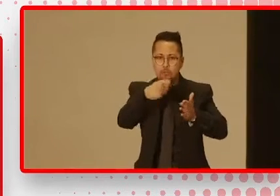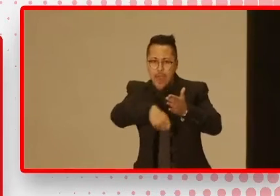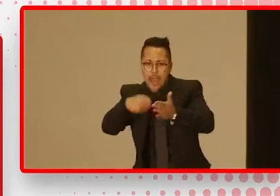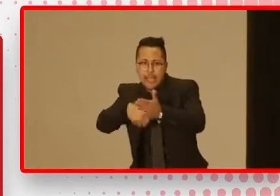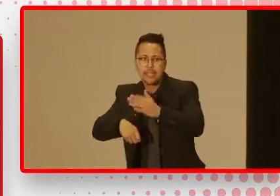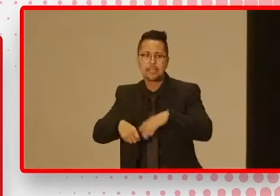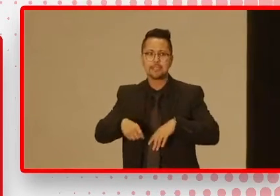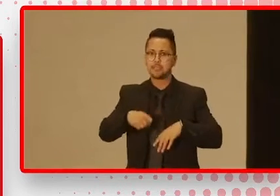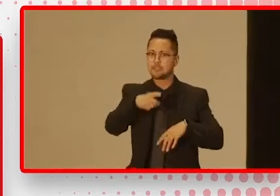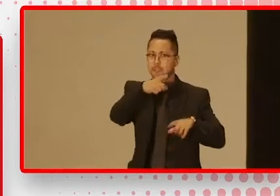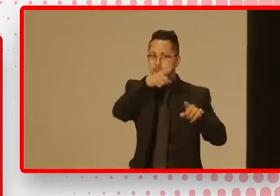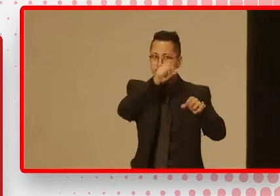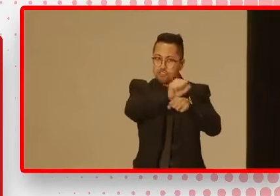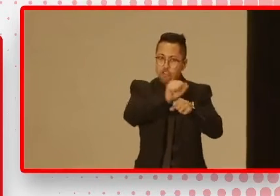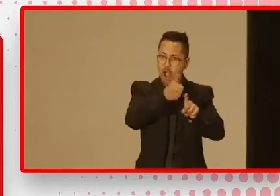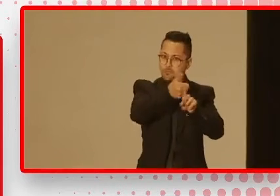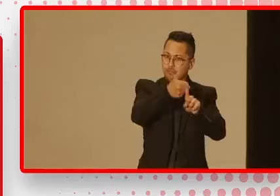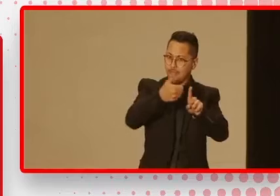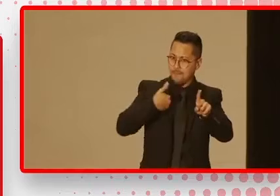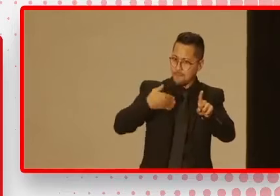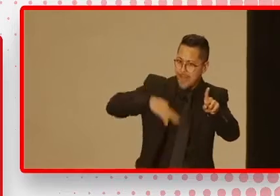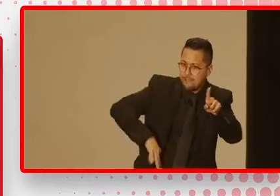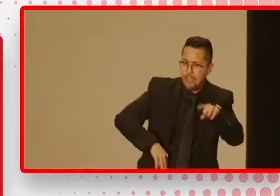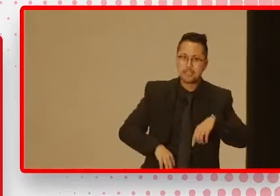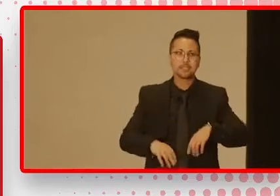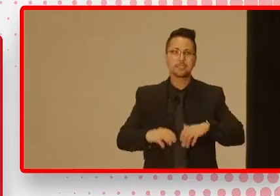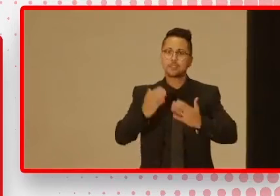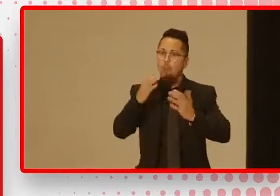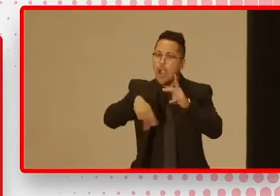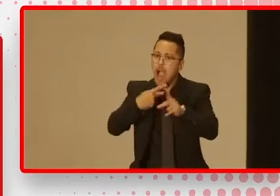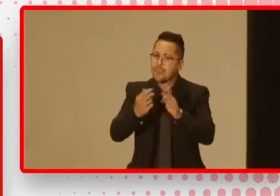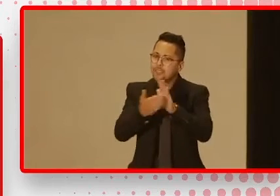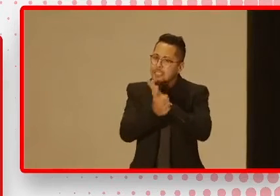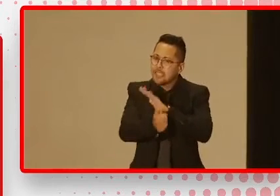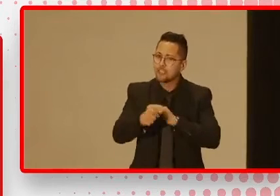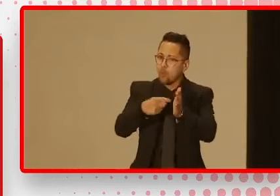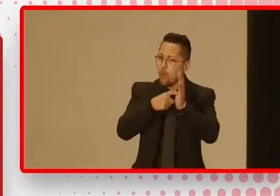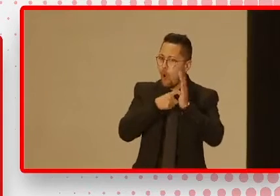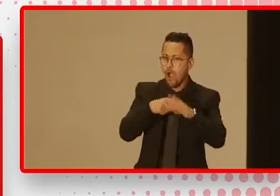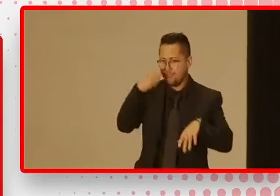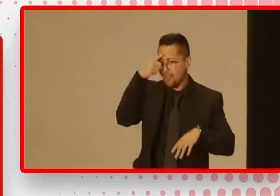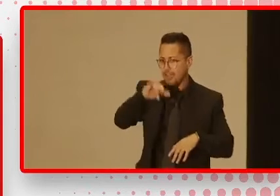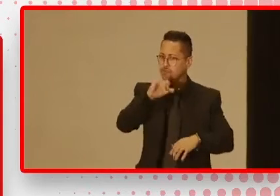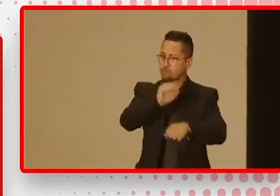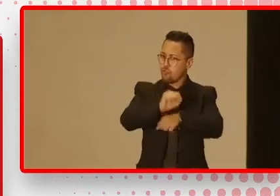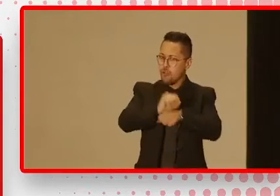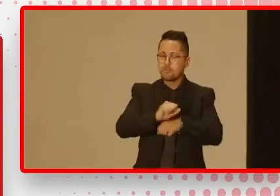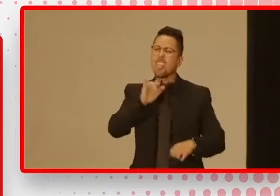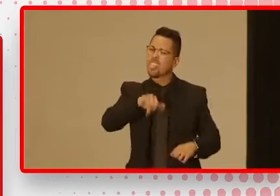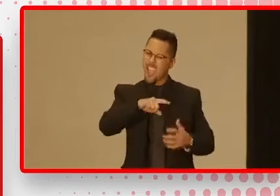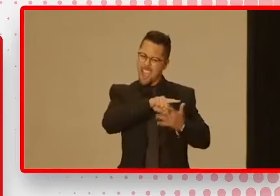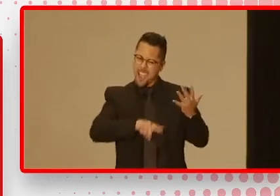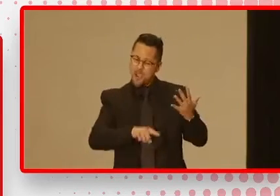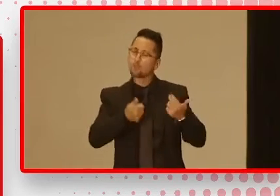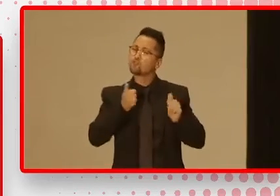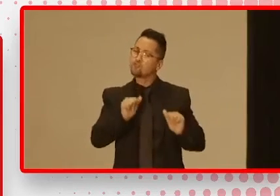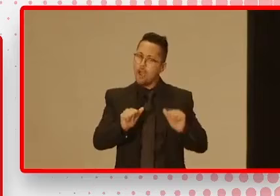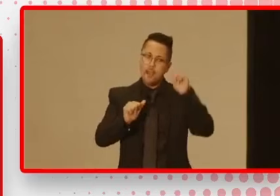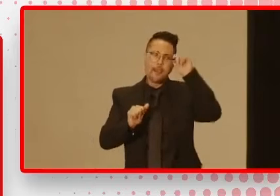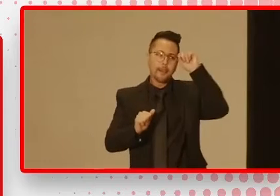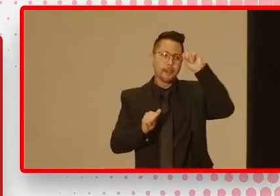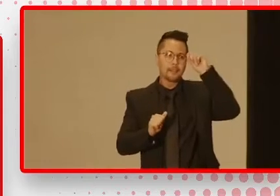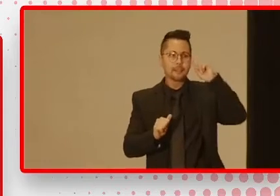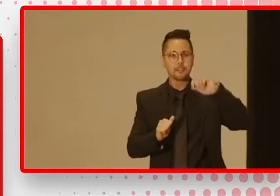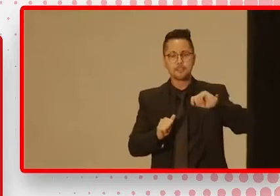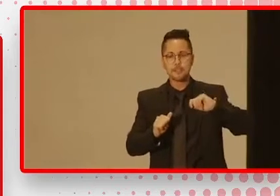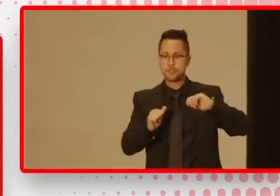education is required to be in here? What kind of skills do I have to get in this job? So these are the kind of things that we're trying to get these students with